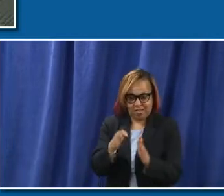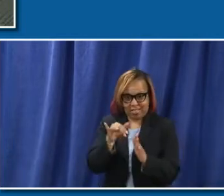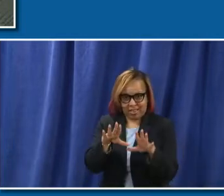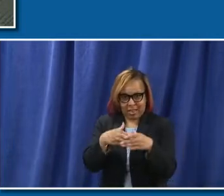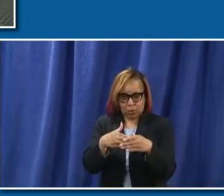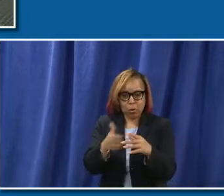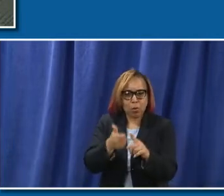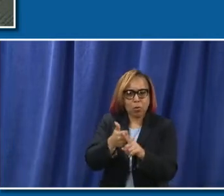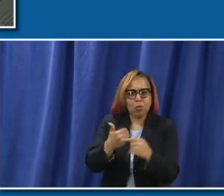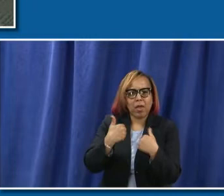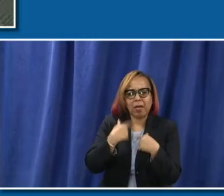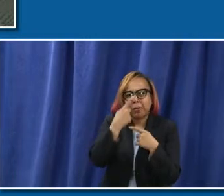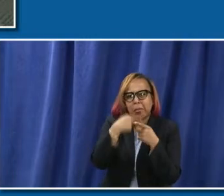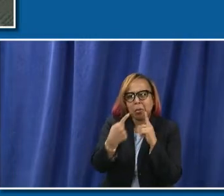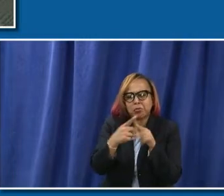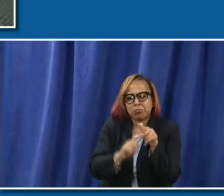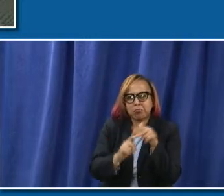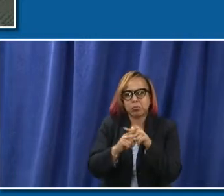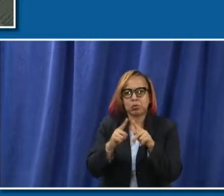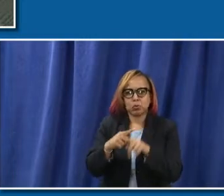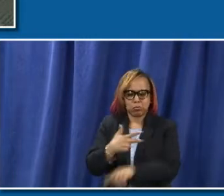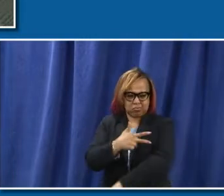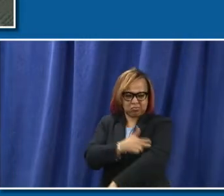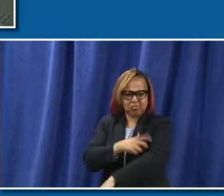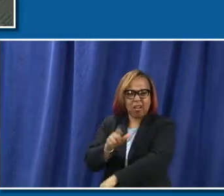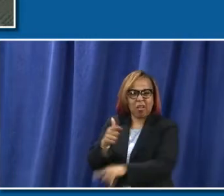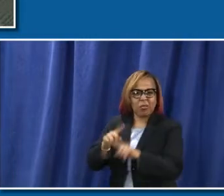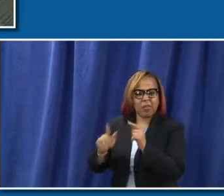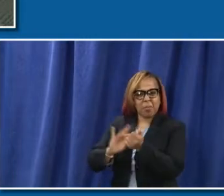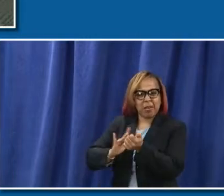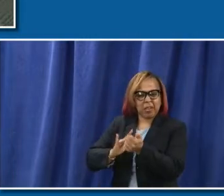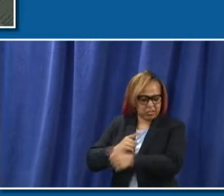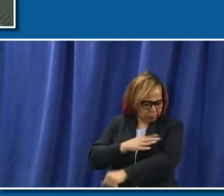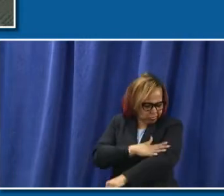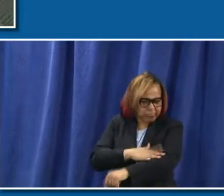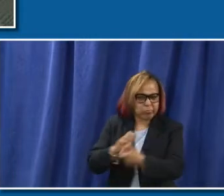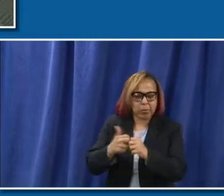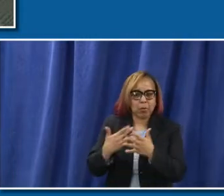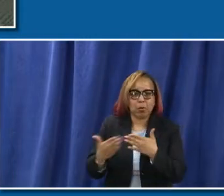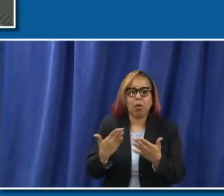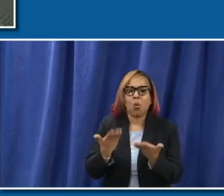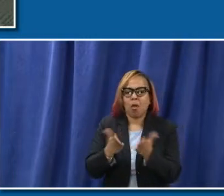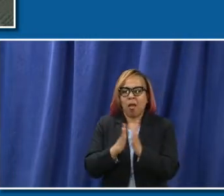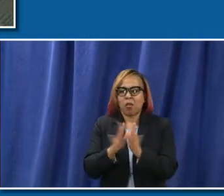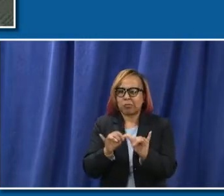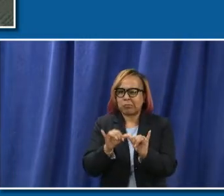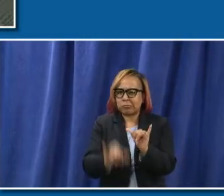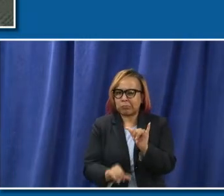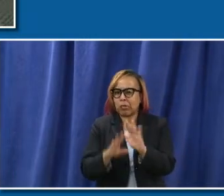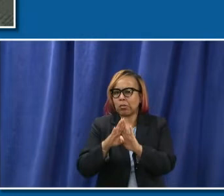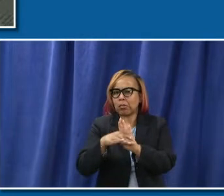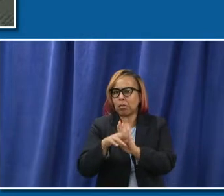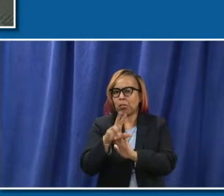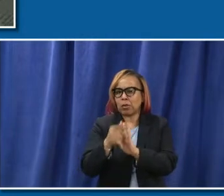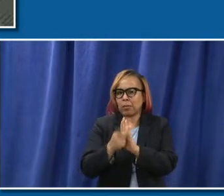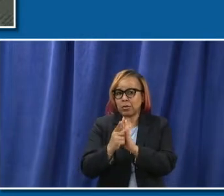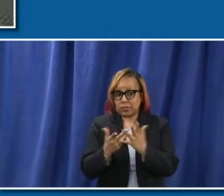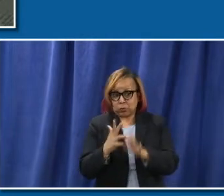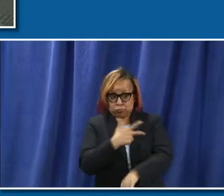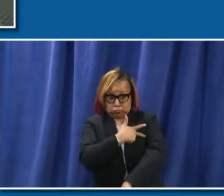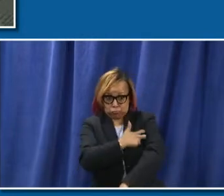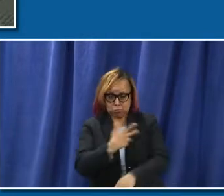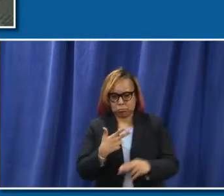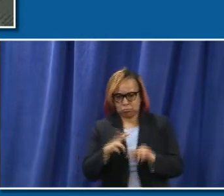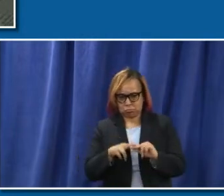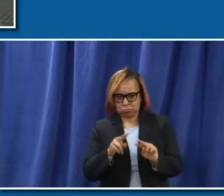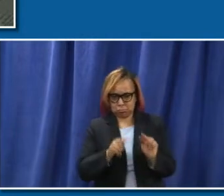where you've had an allergic reaction to an injectable medication or another vaccine, we'll actually be asking you to wait around for 30 minutes after you receive that